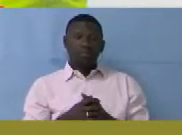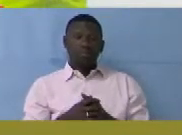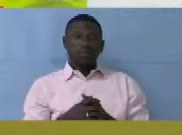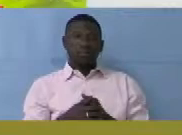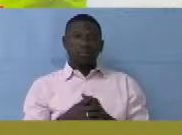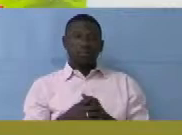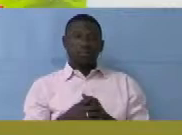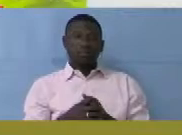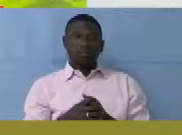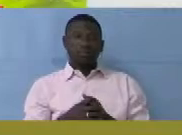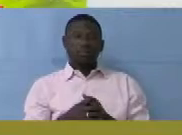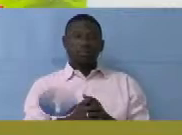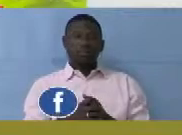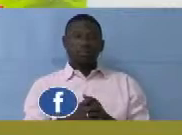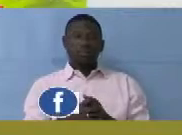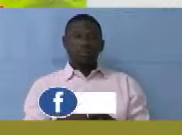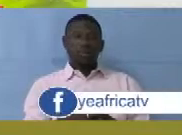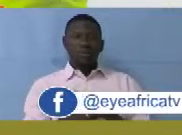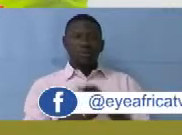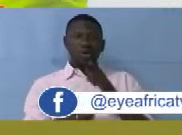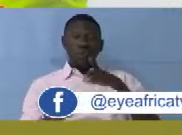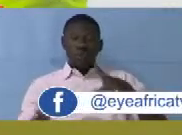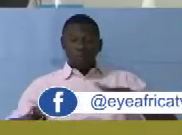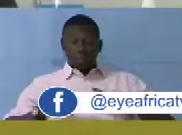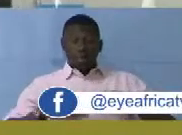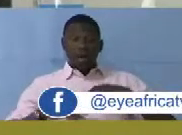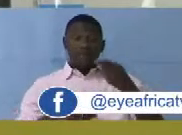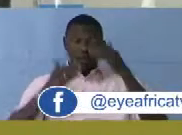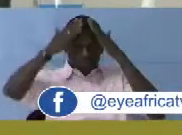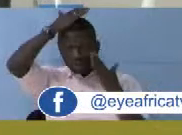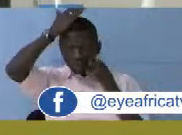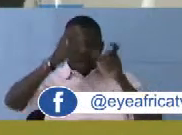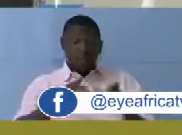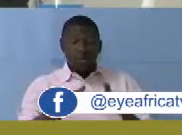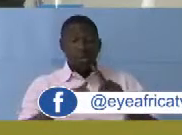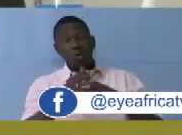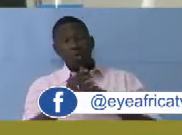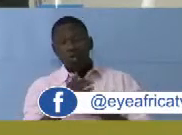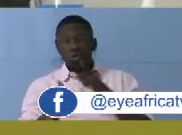Were you prepared for the soldiers or you were prepared for Yaya Jammeh?